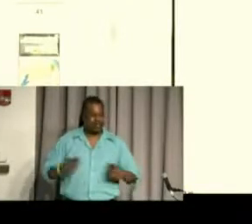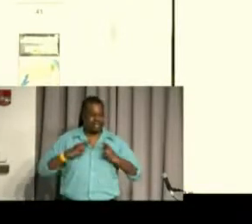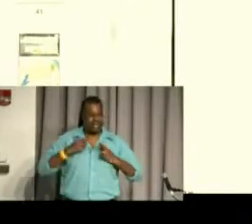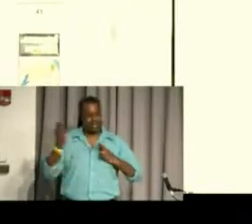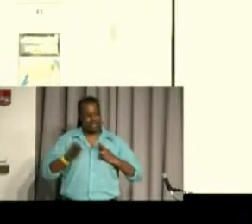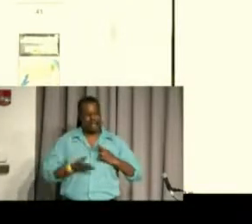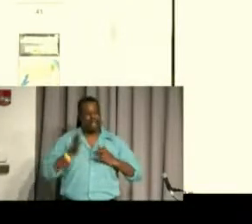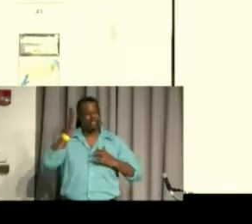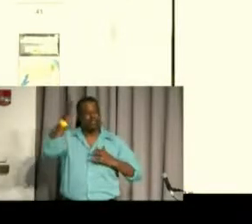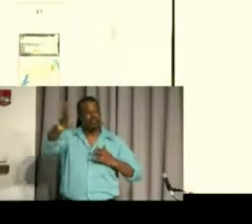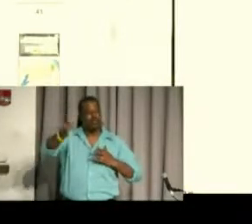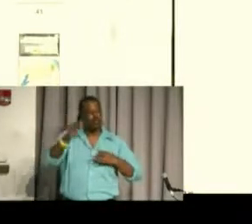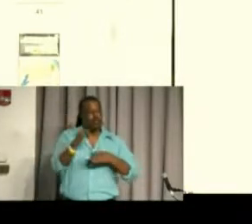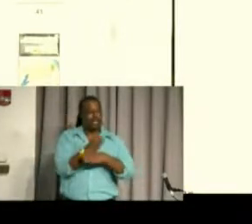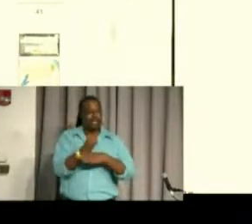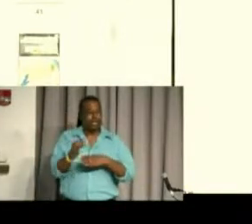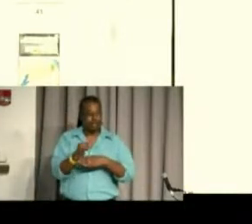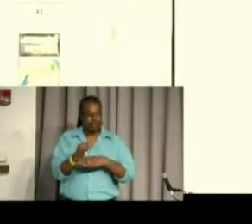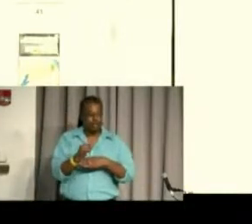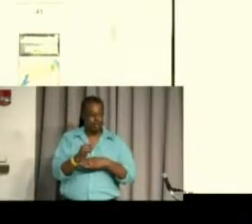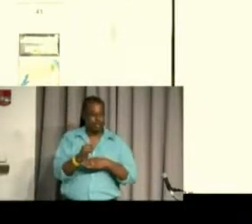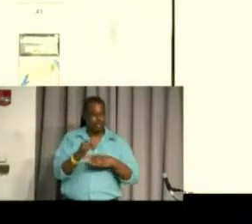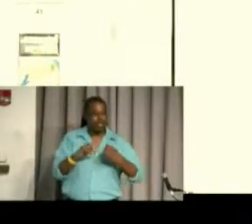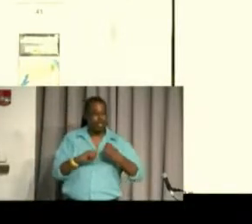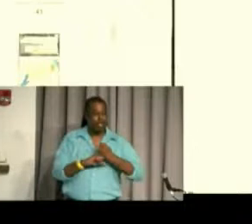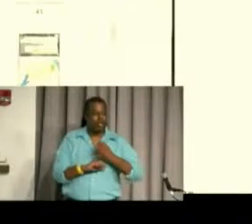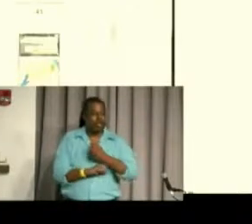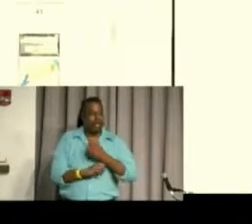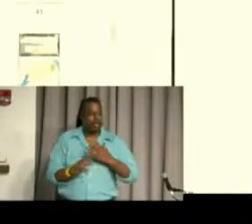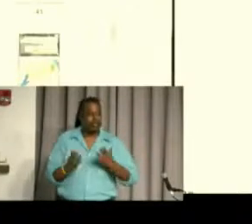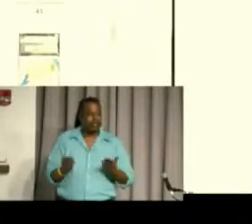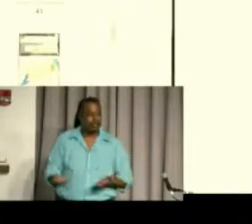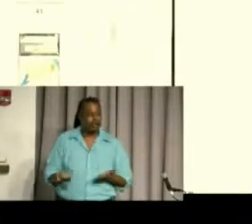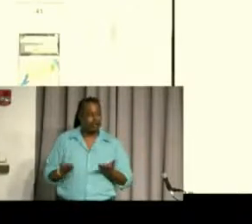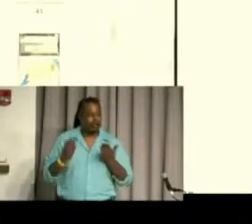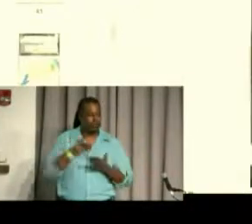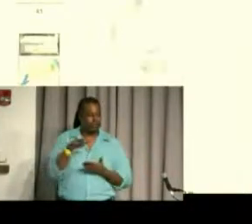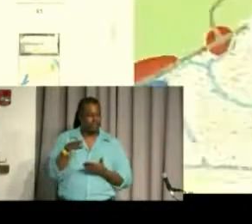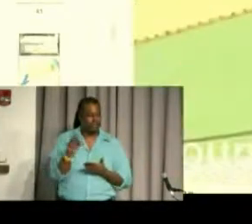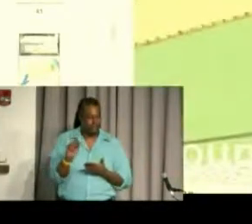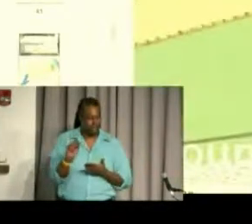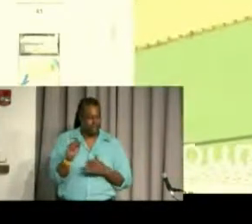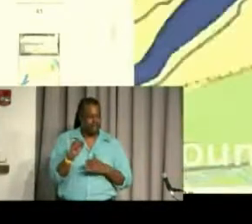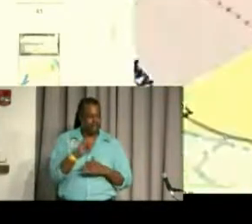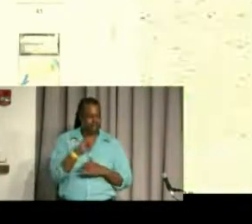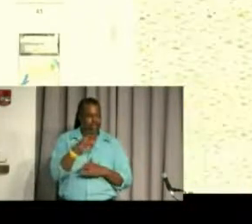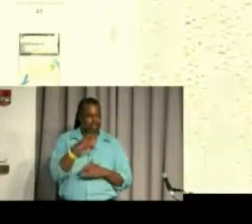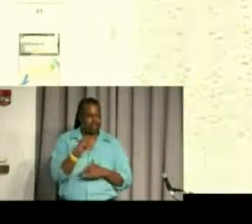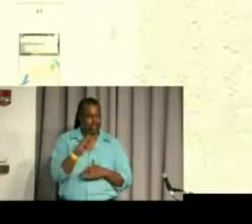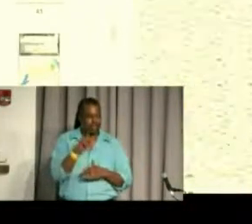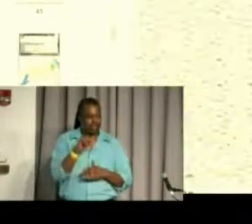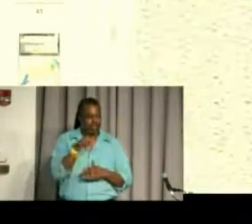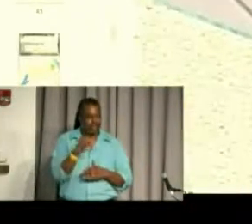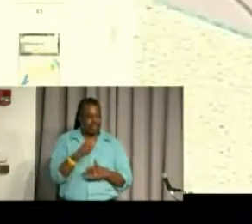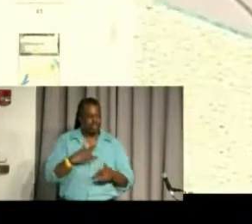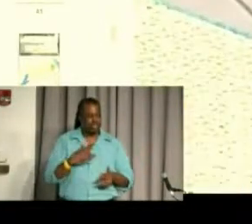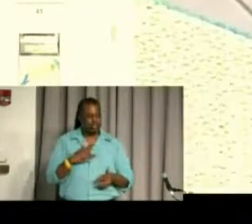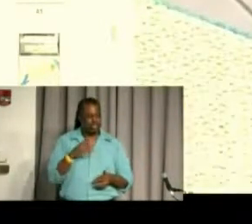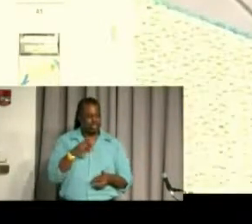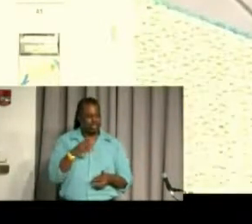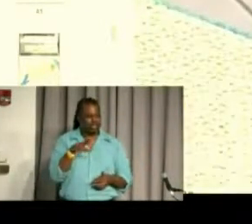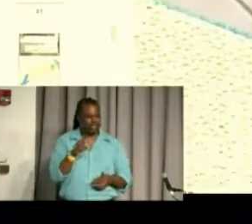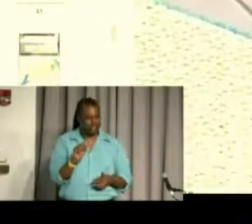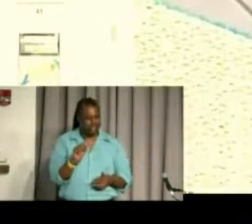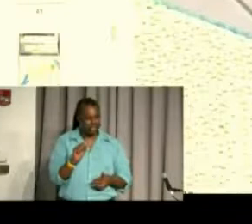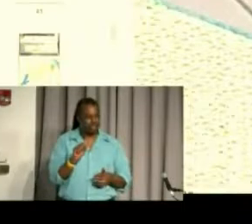/ future industrial. The founder of Rise St. James, a woman by the name of Sharon Levine, says that she feels that her parish government is